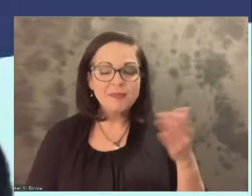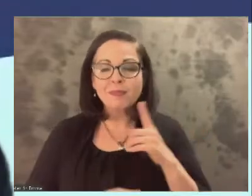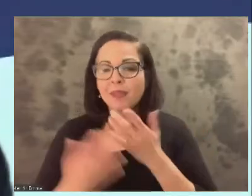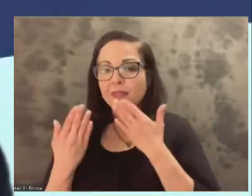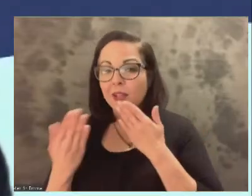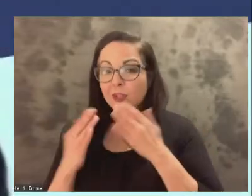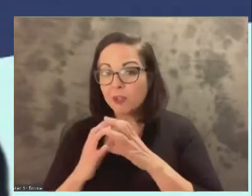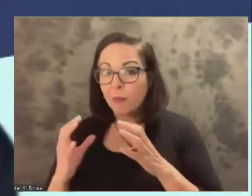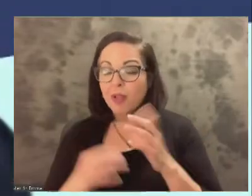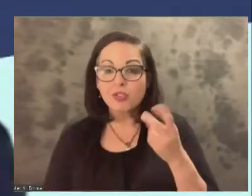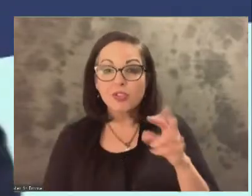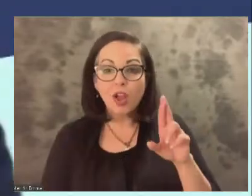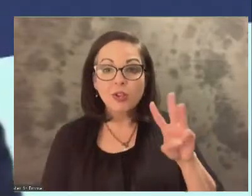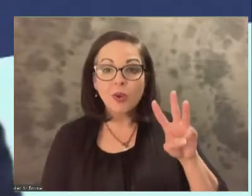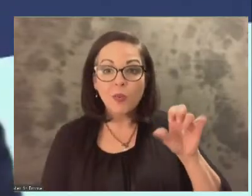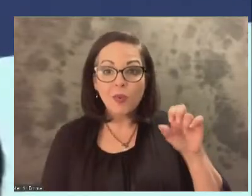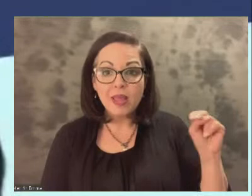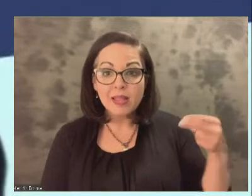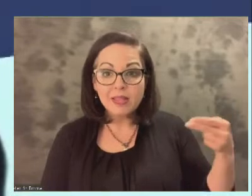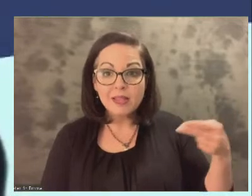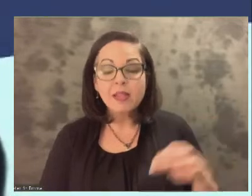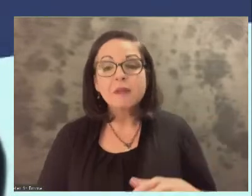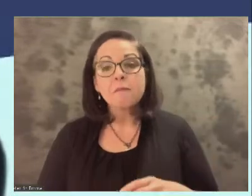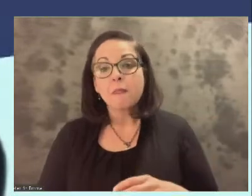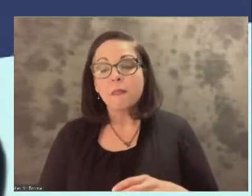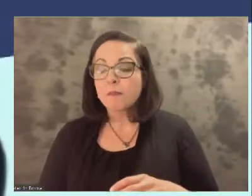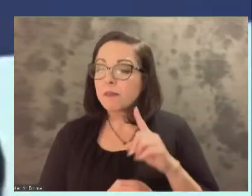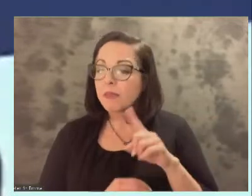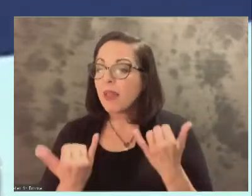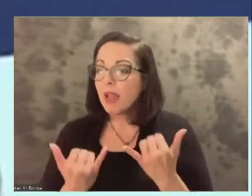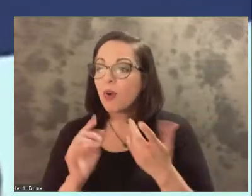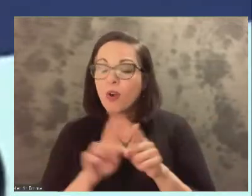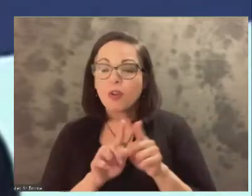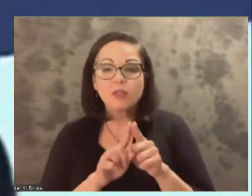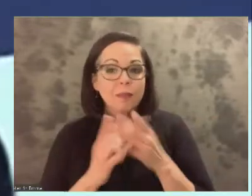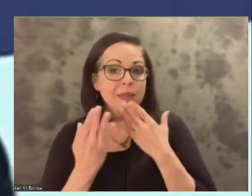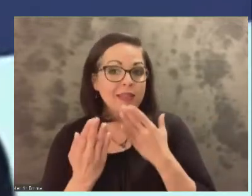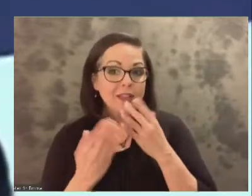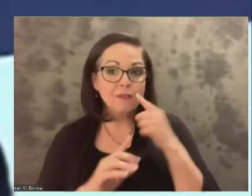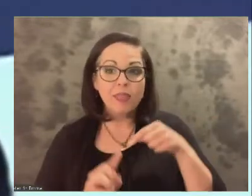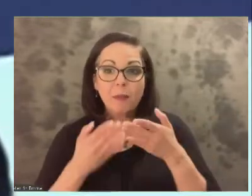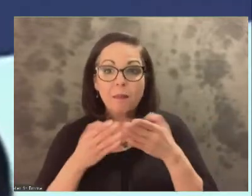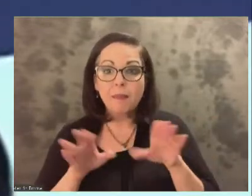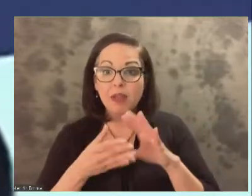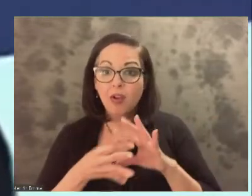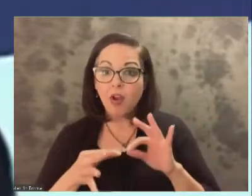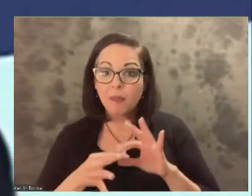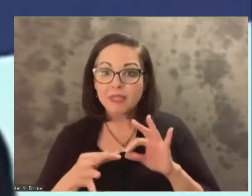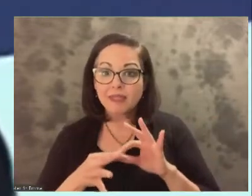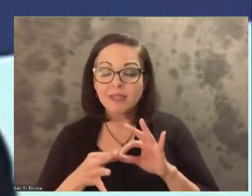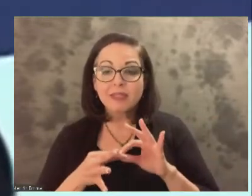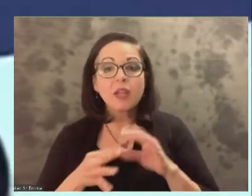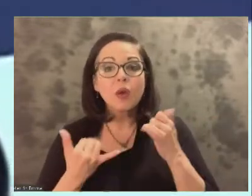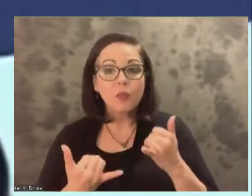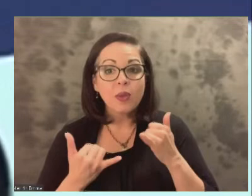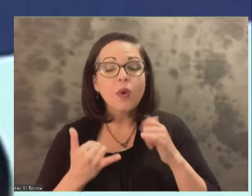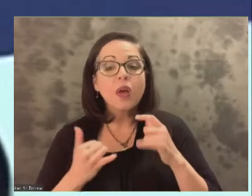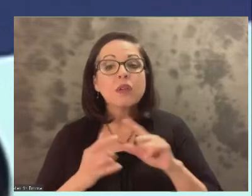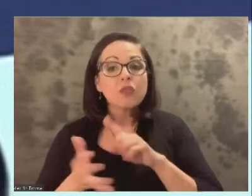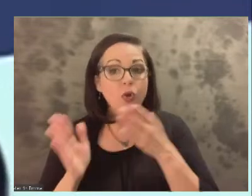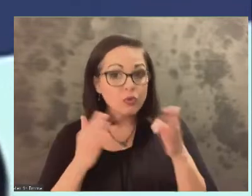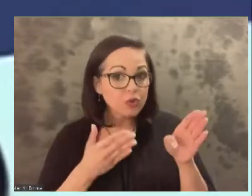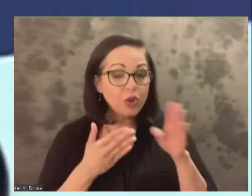much, Dr. Wendt. Let me also add my thanks there for the public comment. We will turn now, task